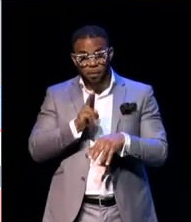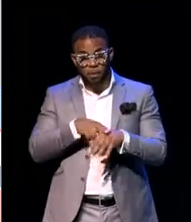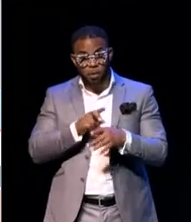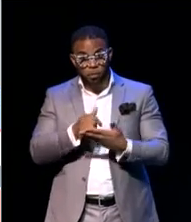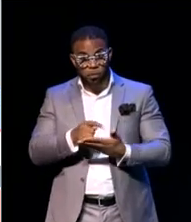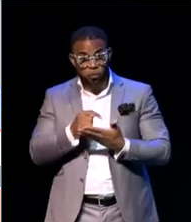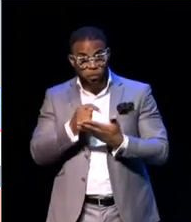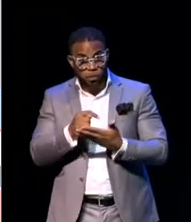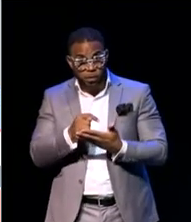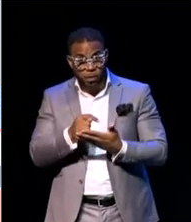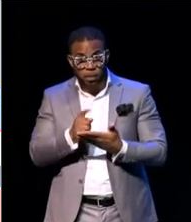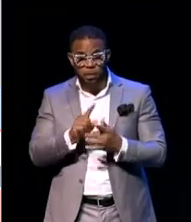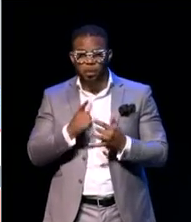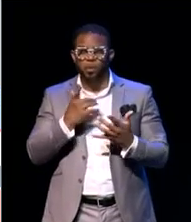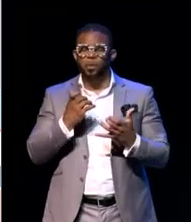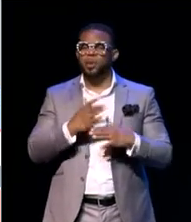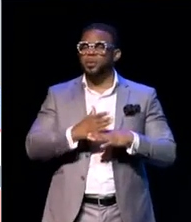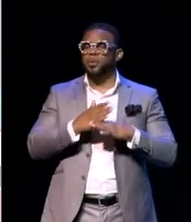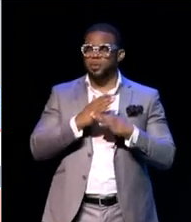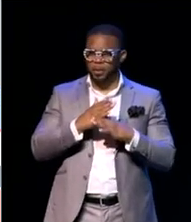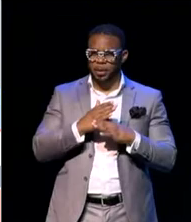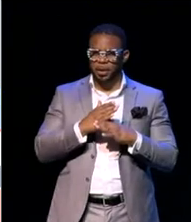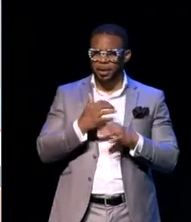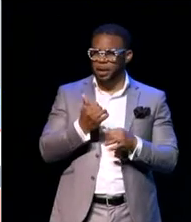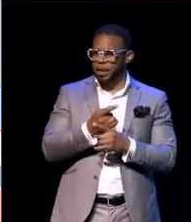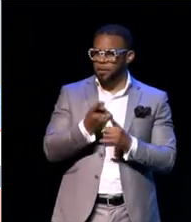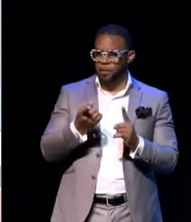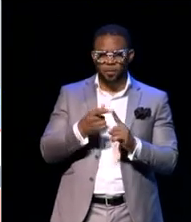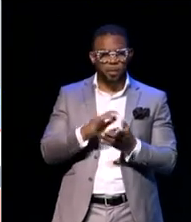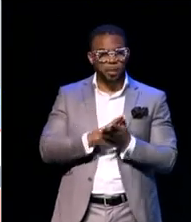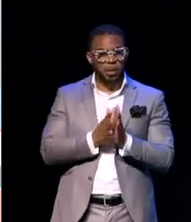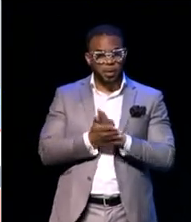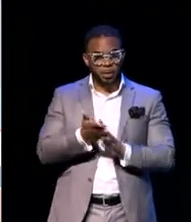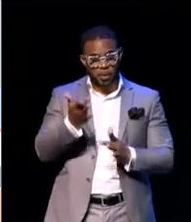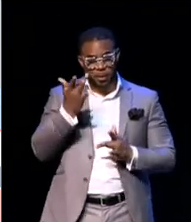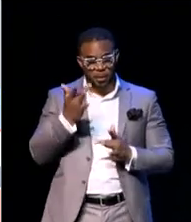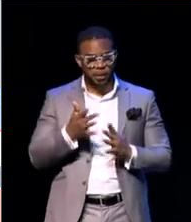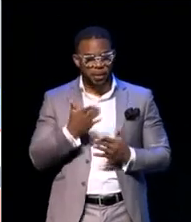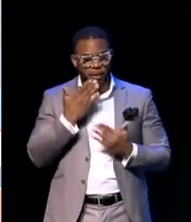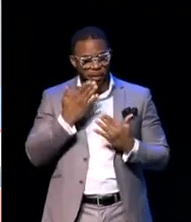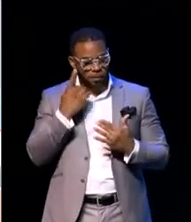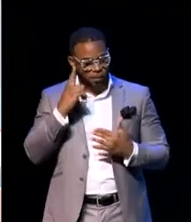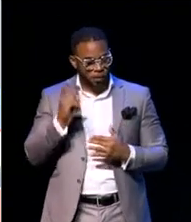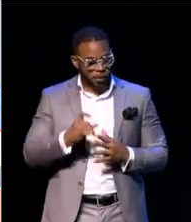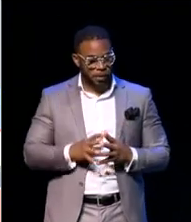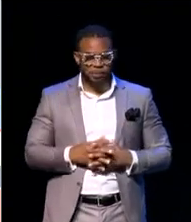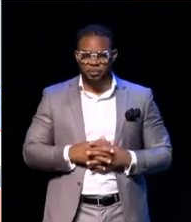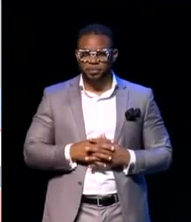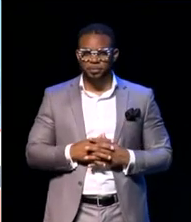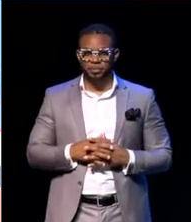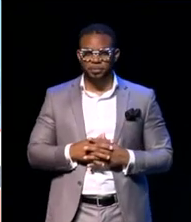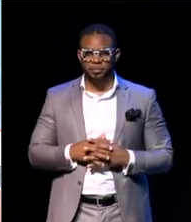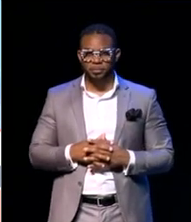to treat, but we want to prevent everyone from becoming ill. Thanks for the question.